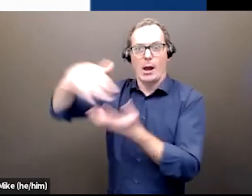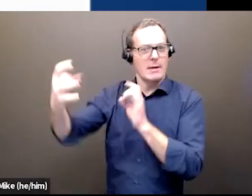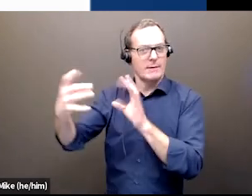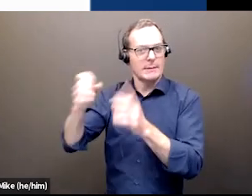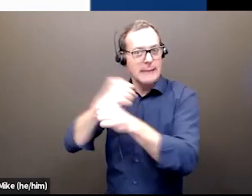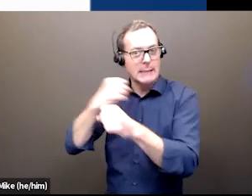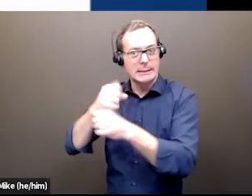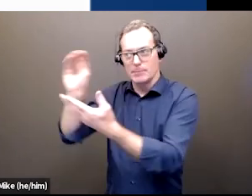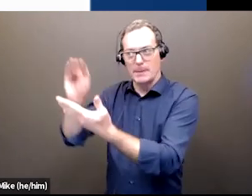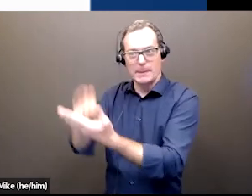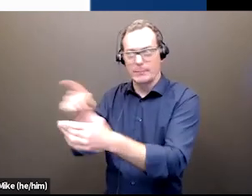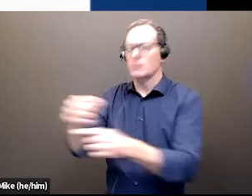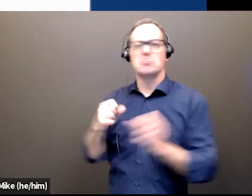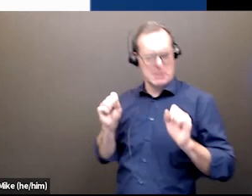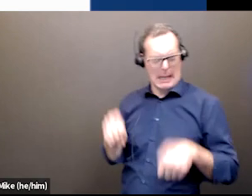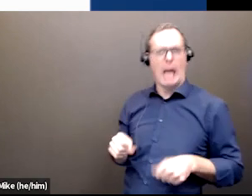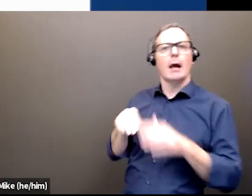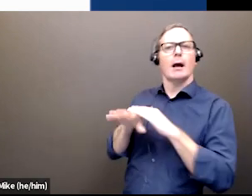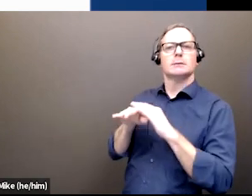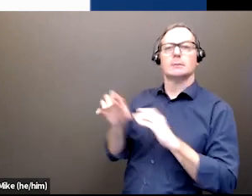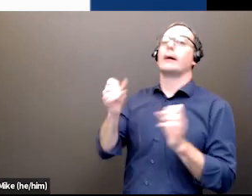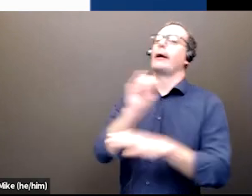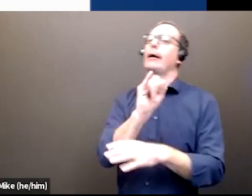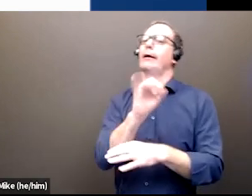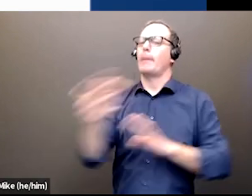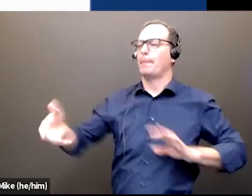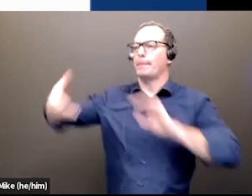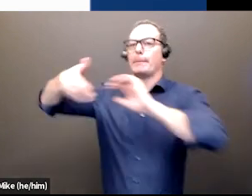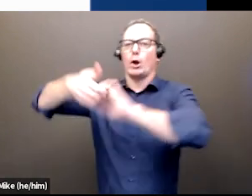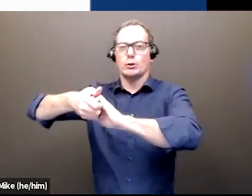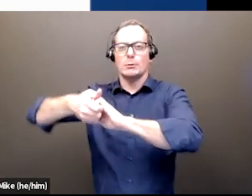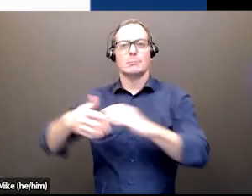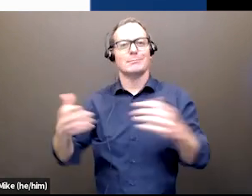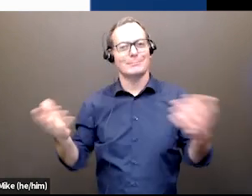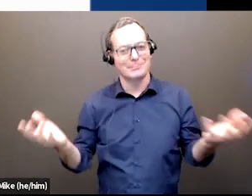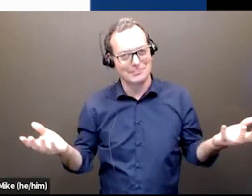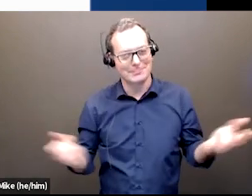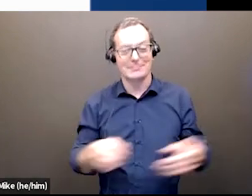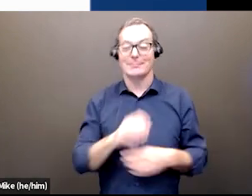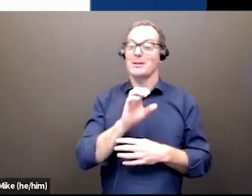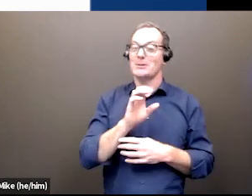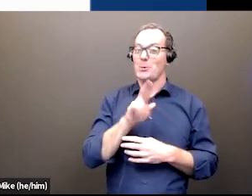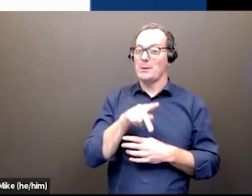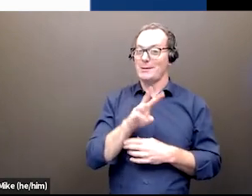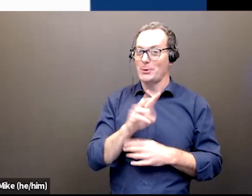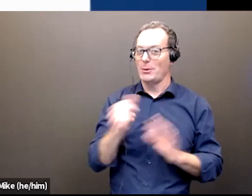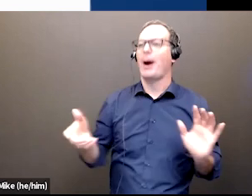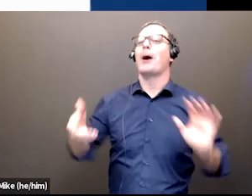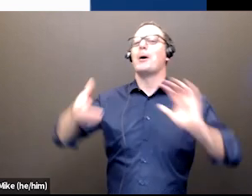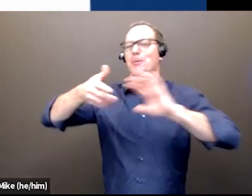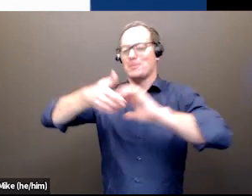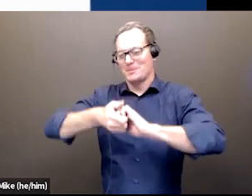the creation of partnerships. And so the journey began. CUPW entered into a partnership with